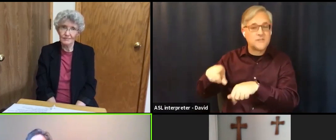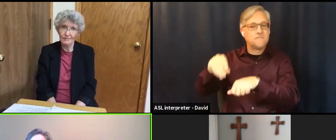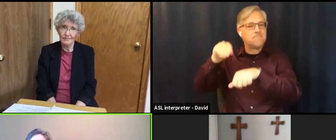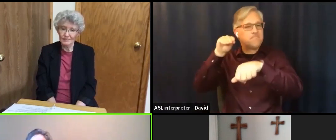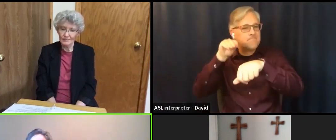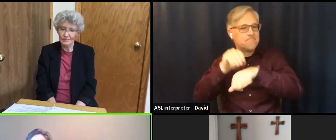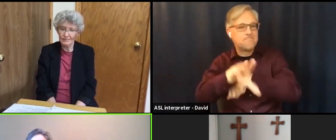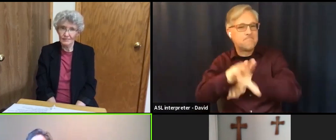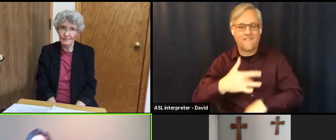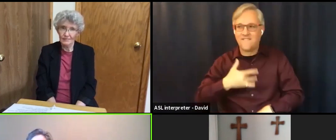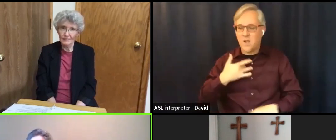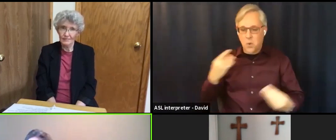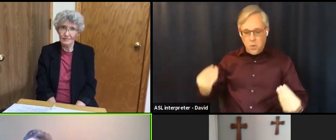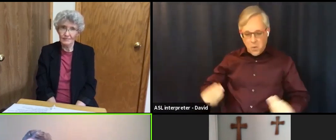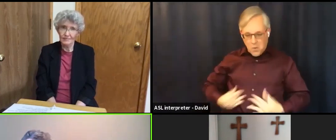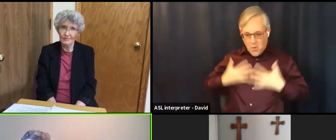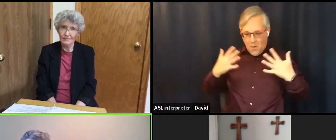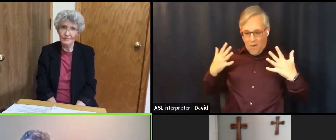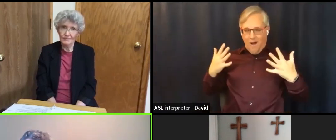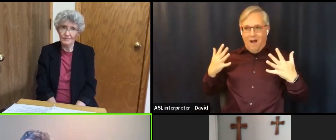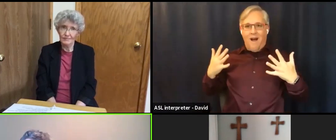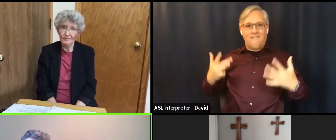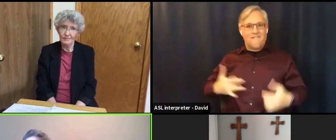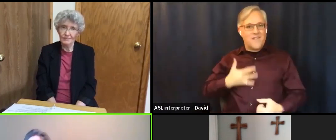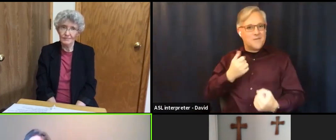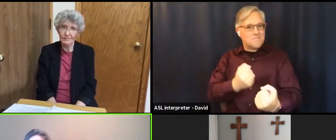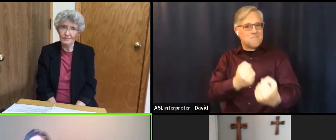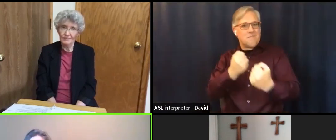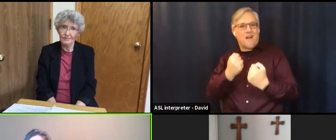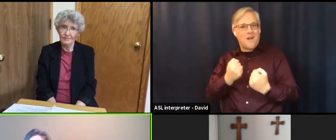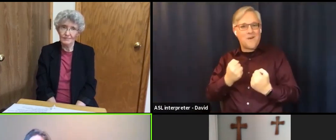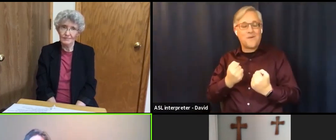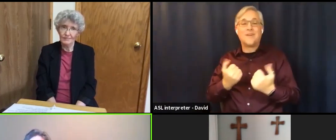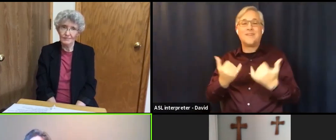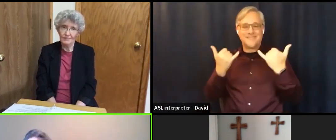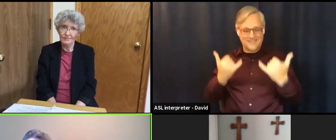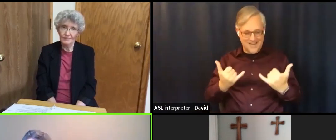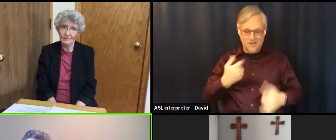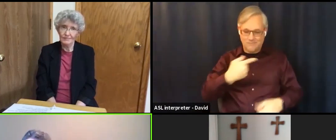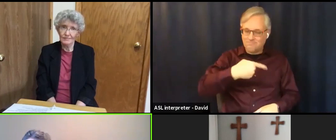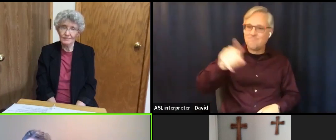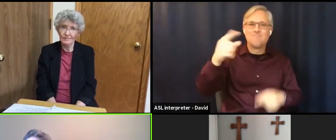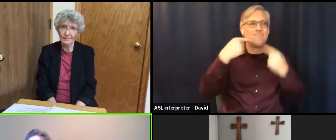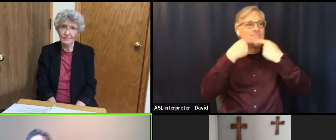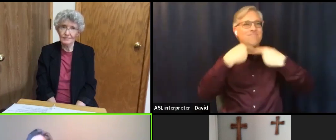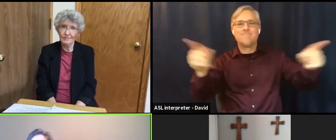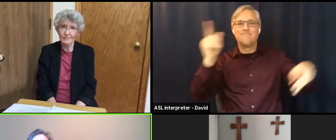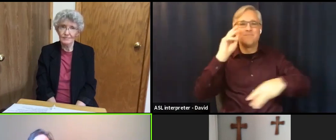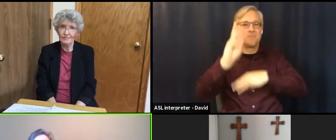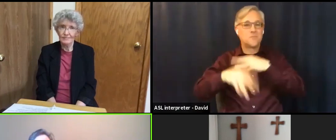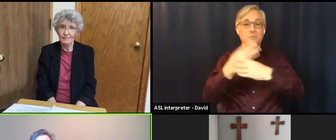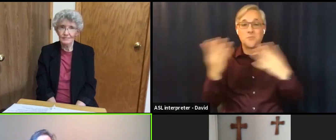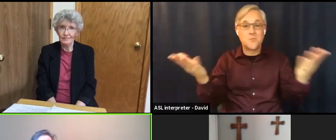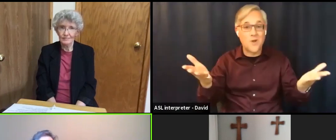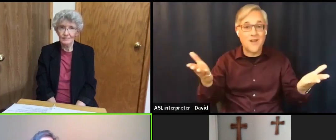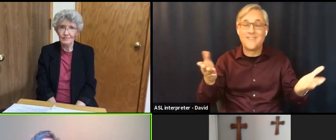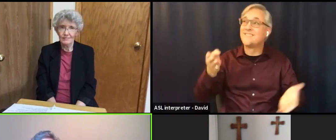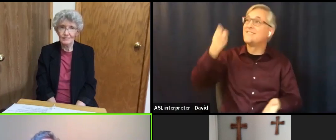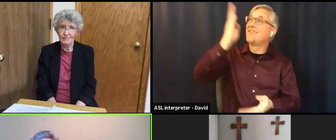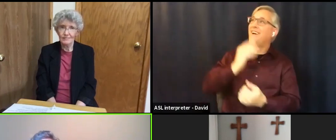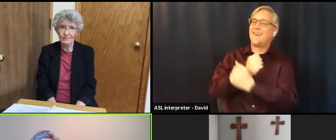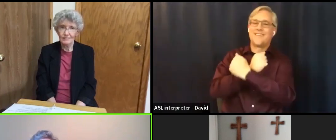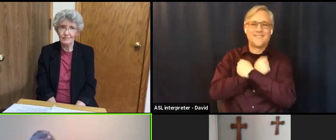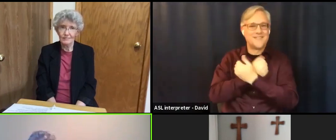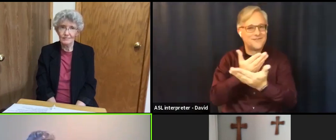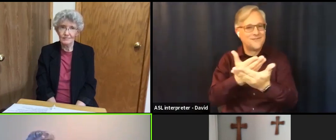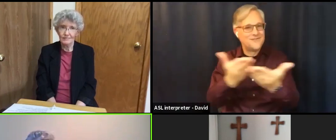go forth into the world and bear witness to the good news you have received this